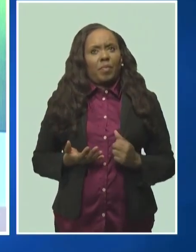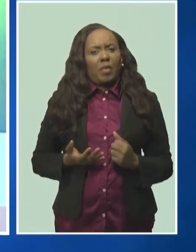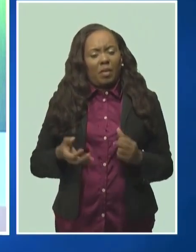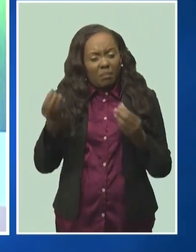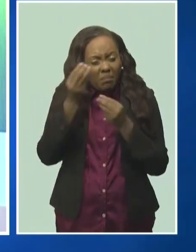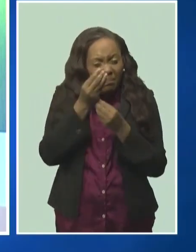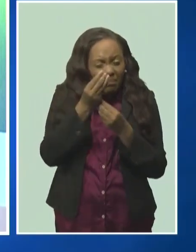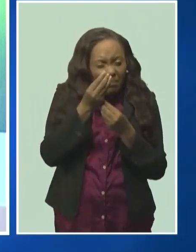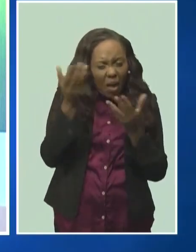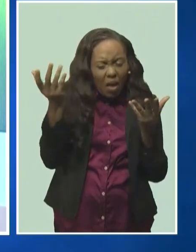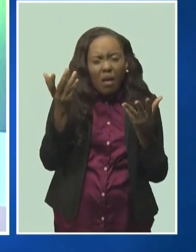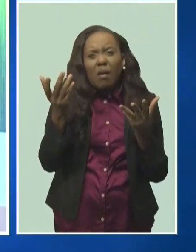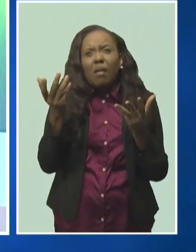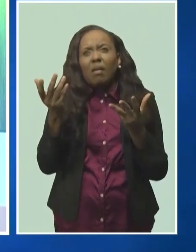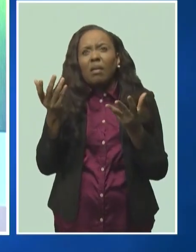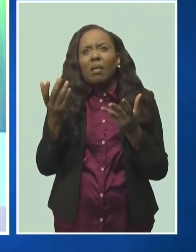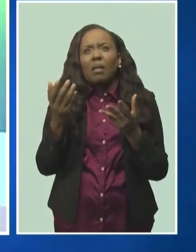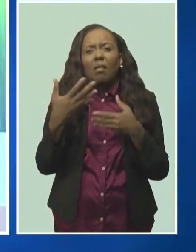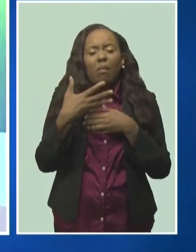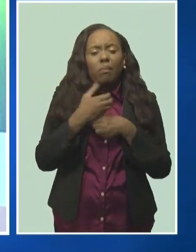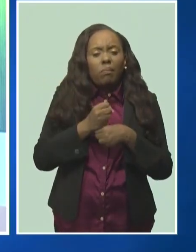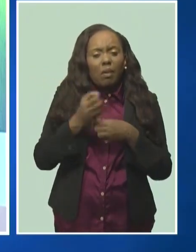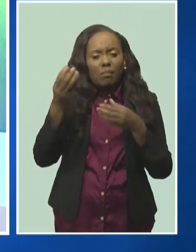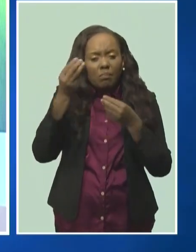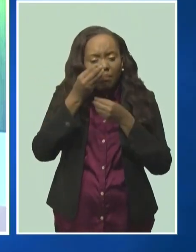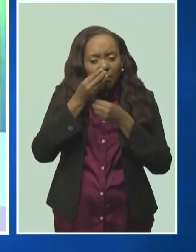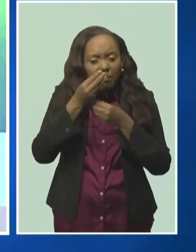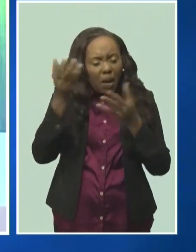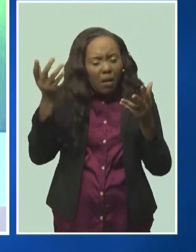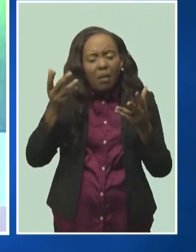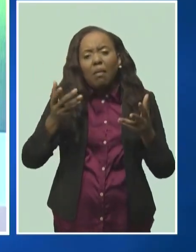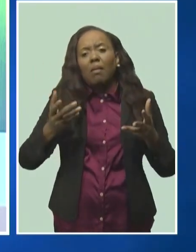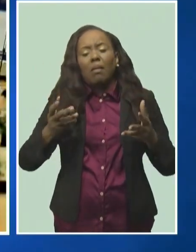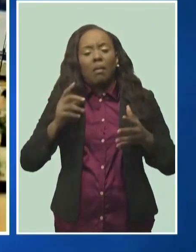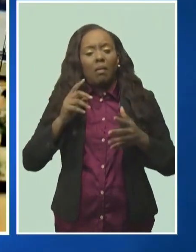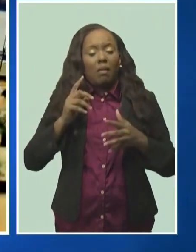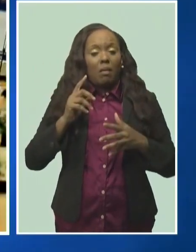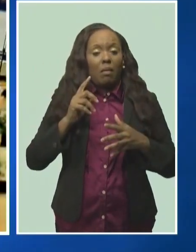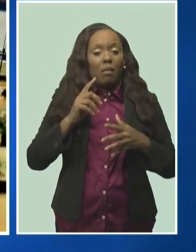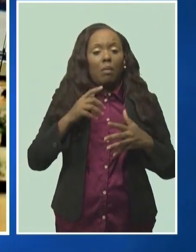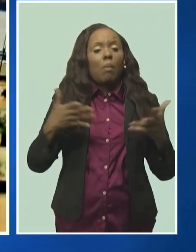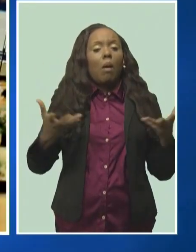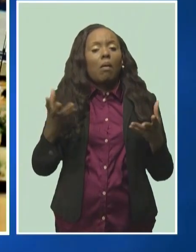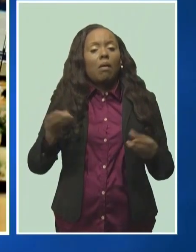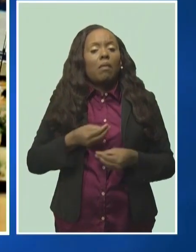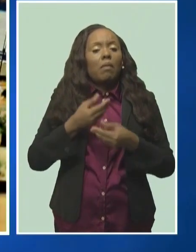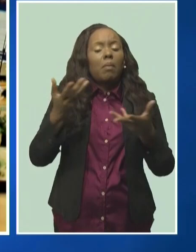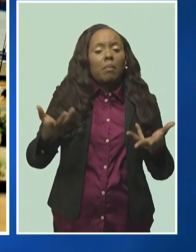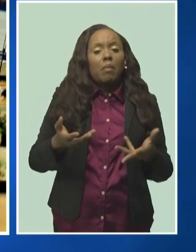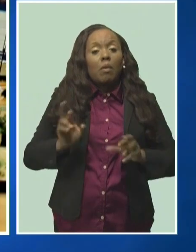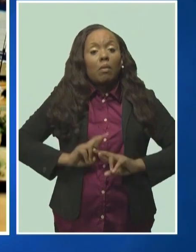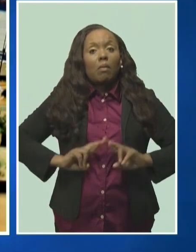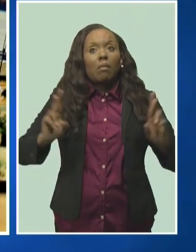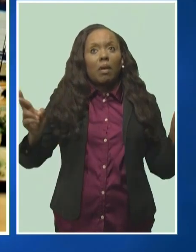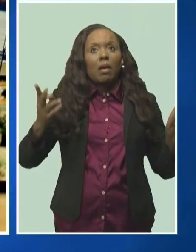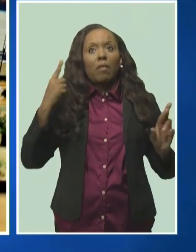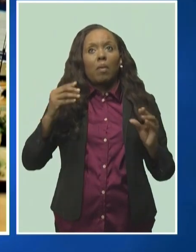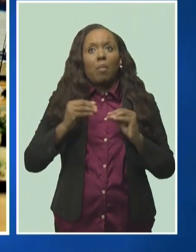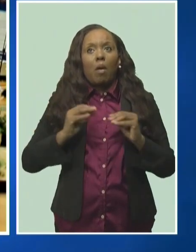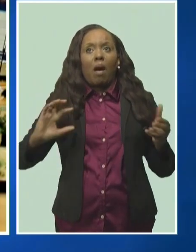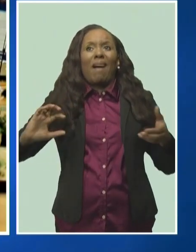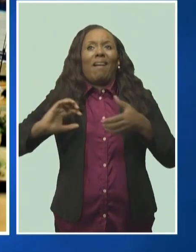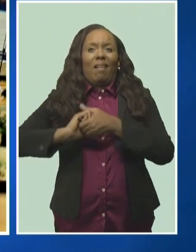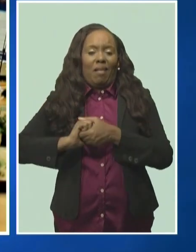a snapshot, a soupçon of what is available and ready for collaboration and